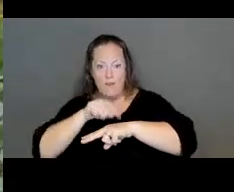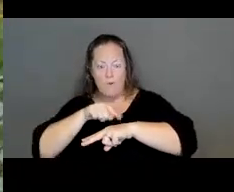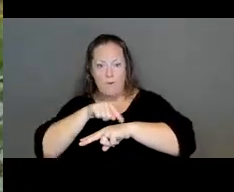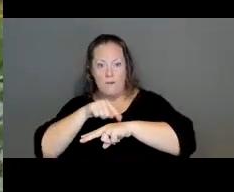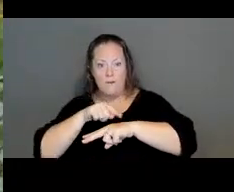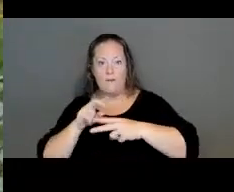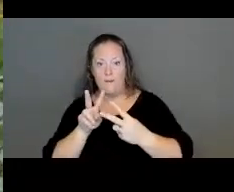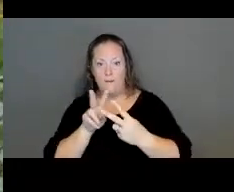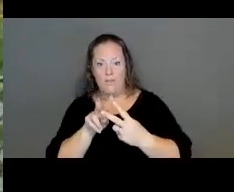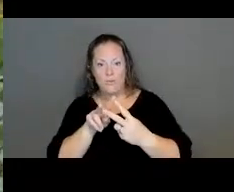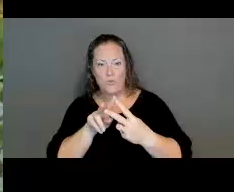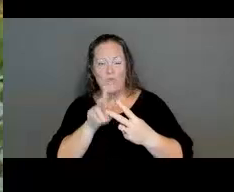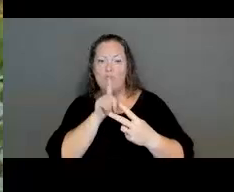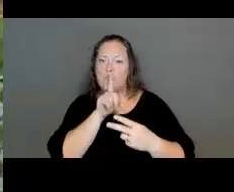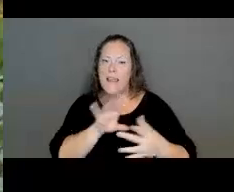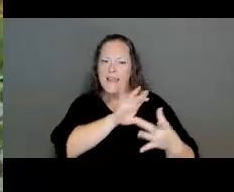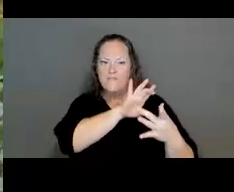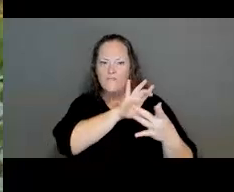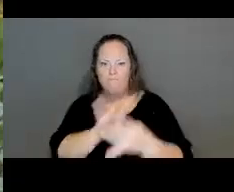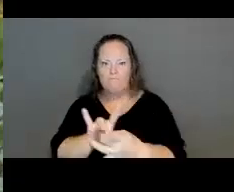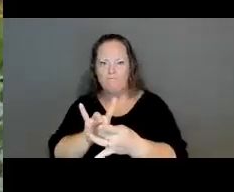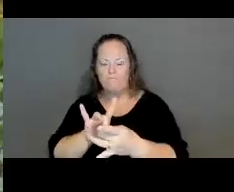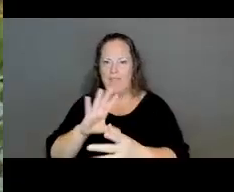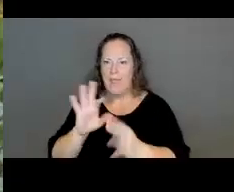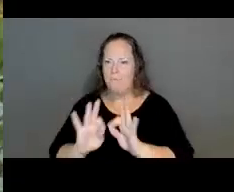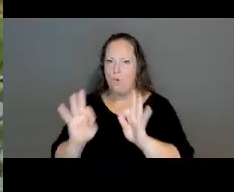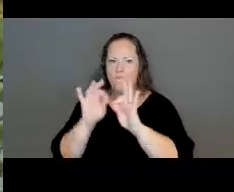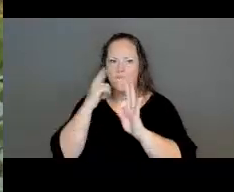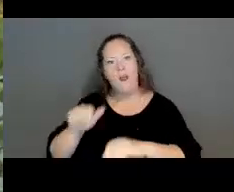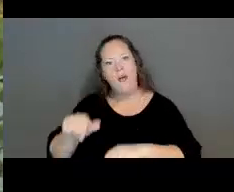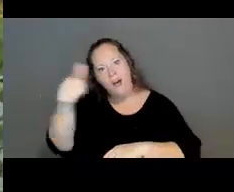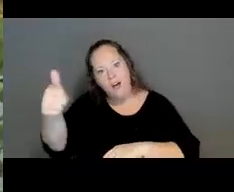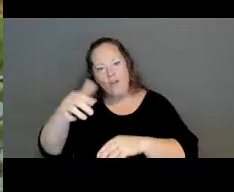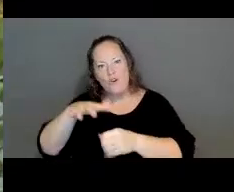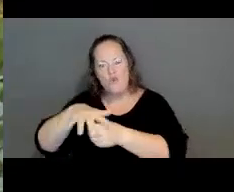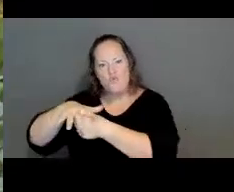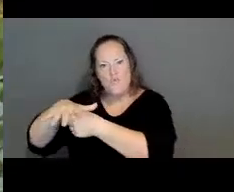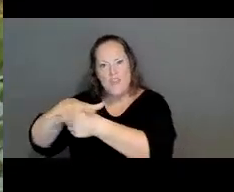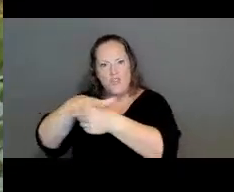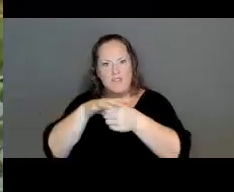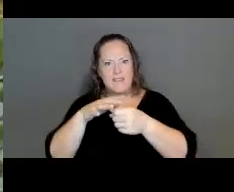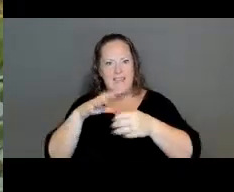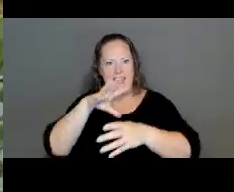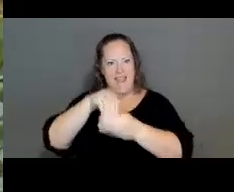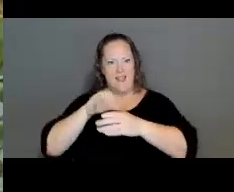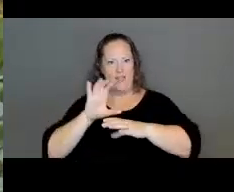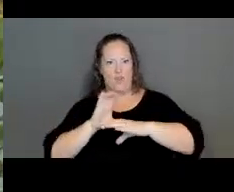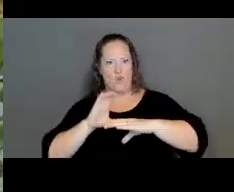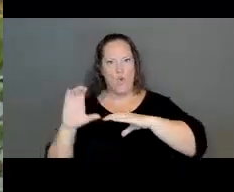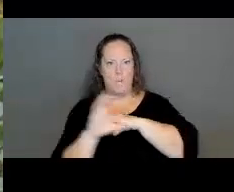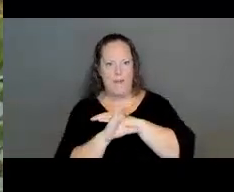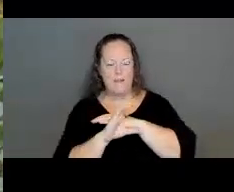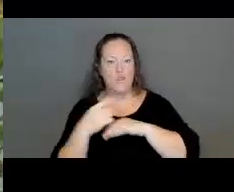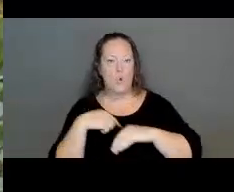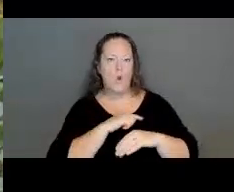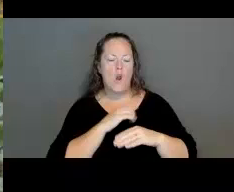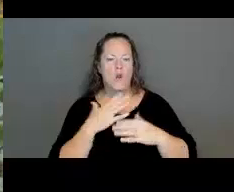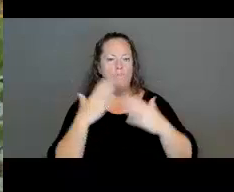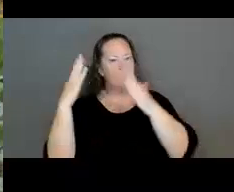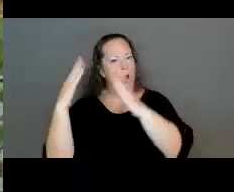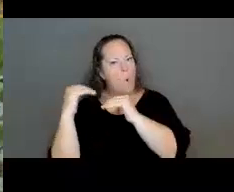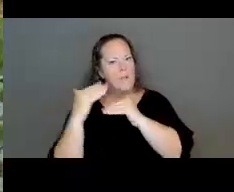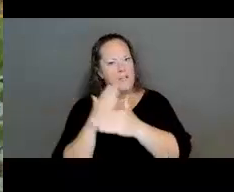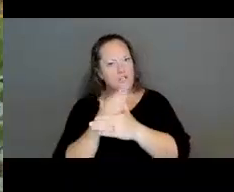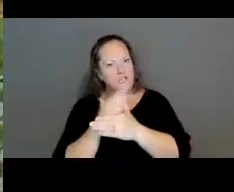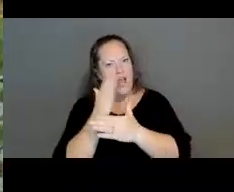people and organizations around the Caribbean. So we hope to share the process with you, and also the some of the products